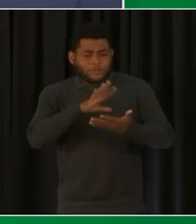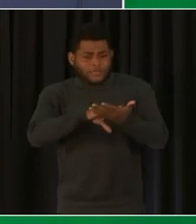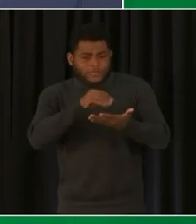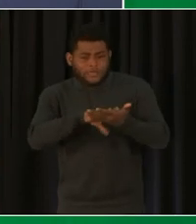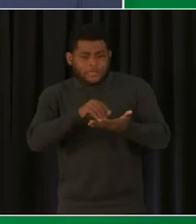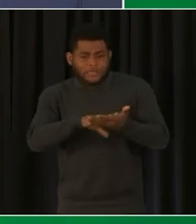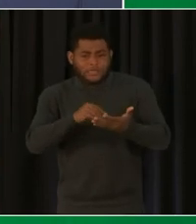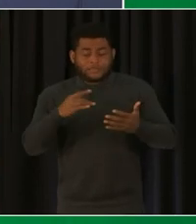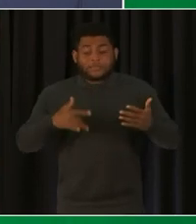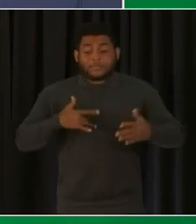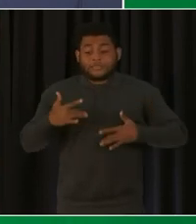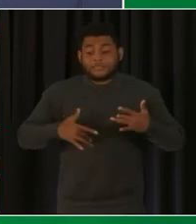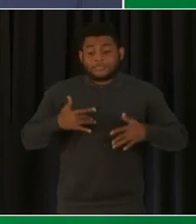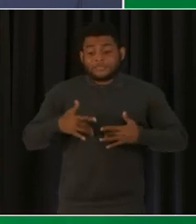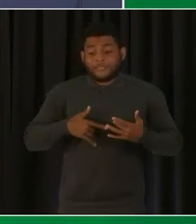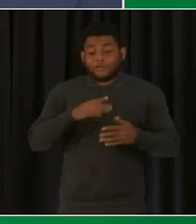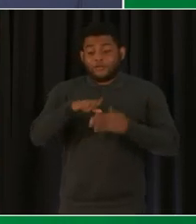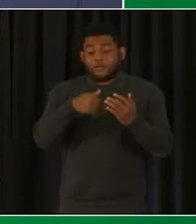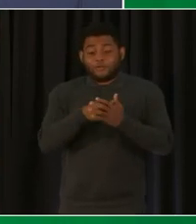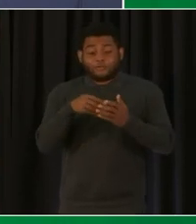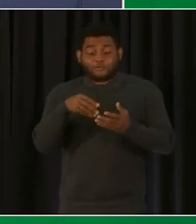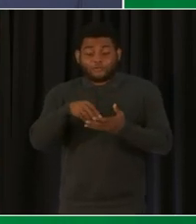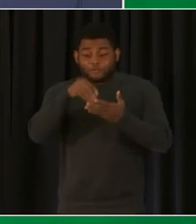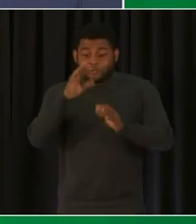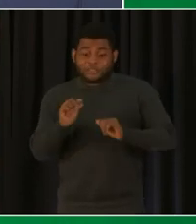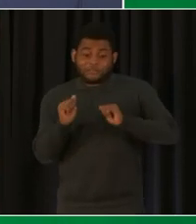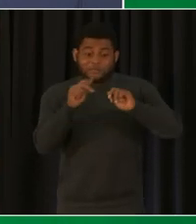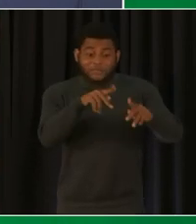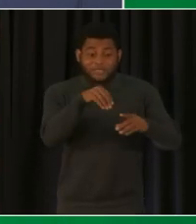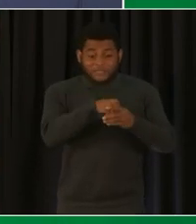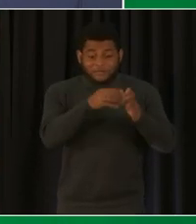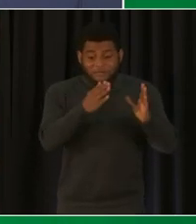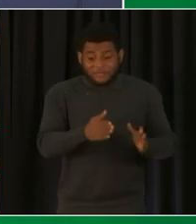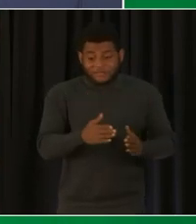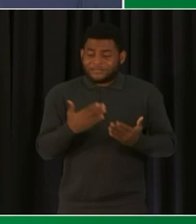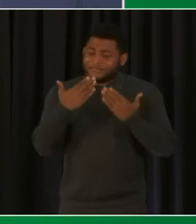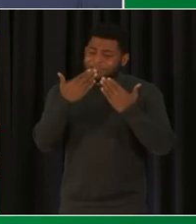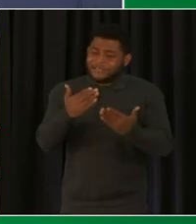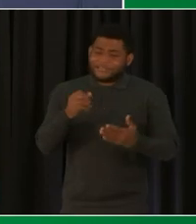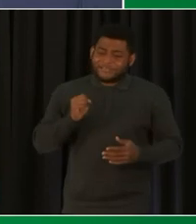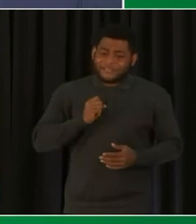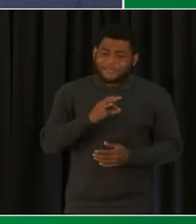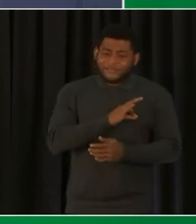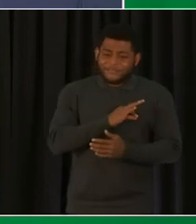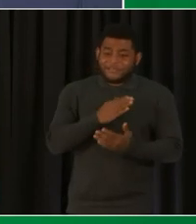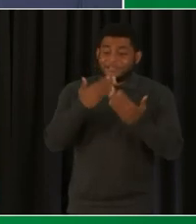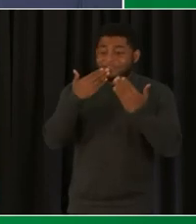return in person. Thank you to our staff and our families. Have a good evening.